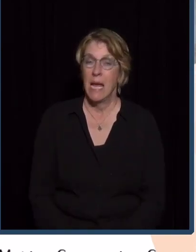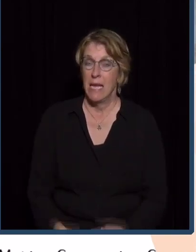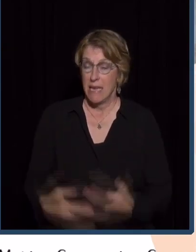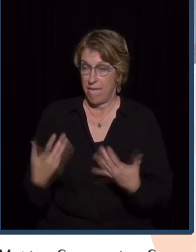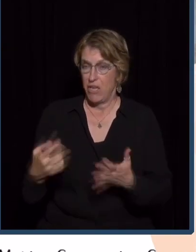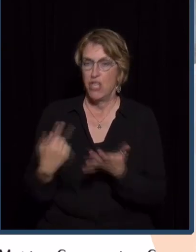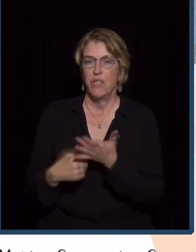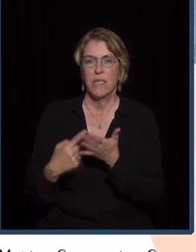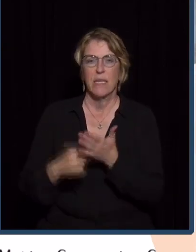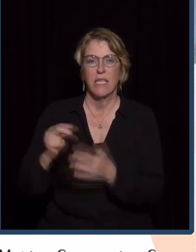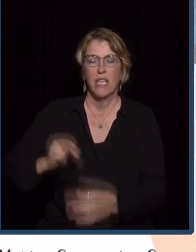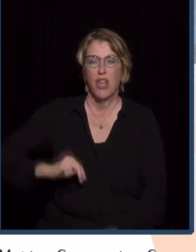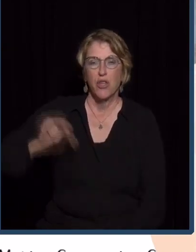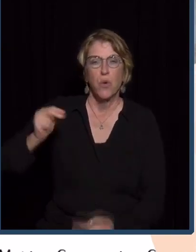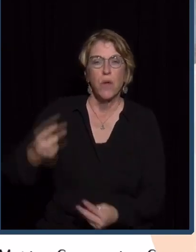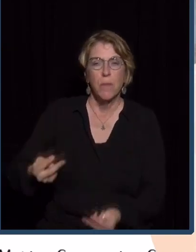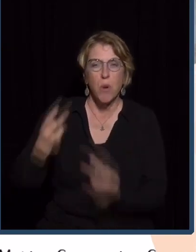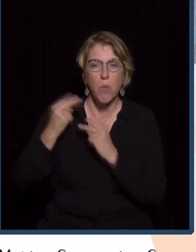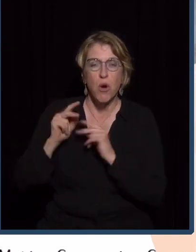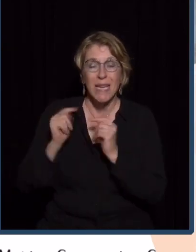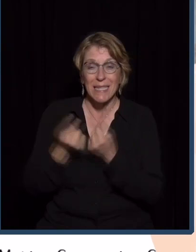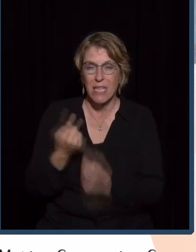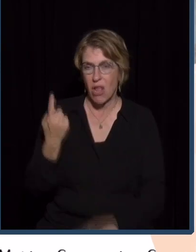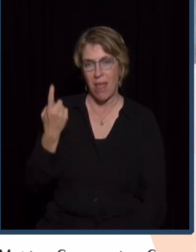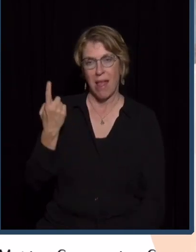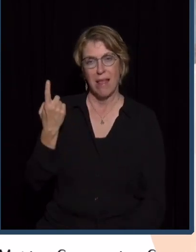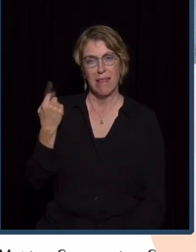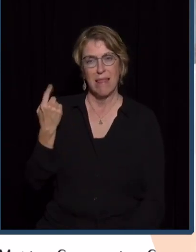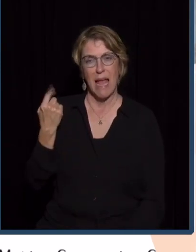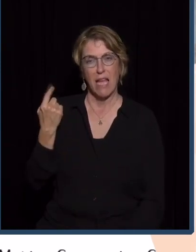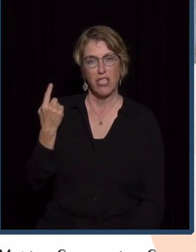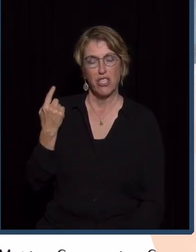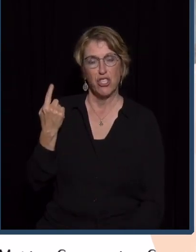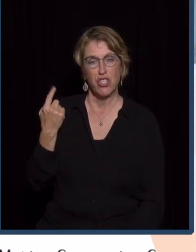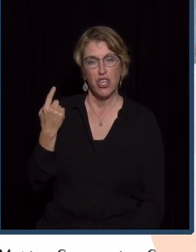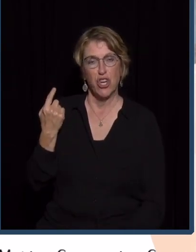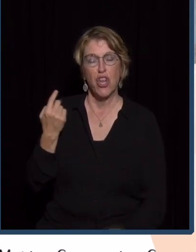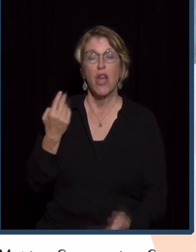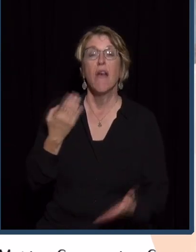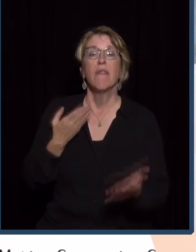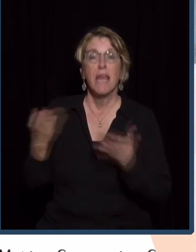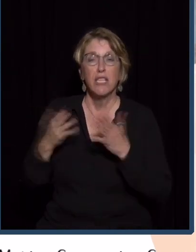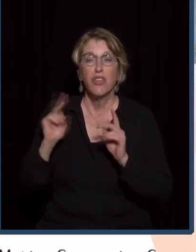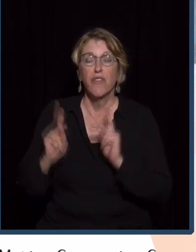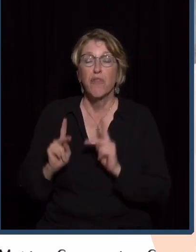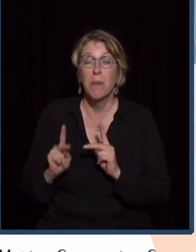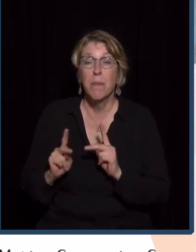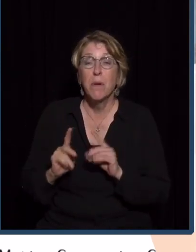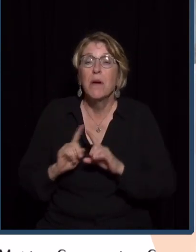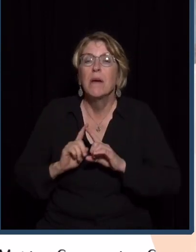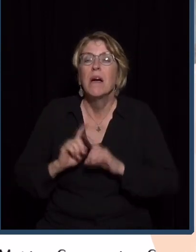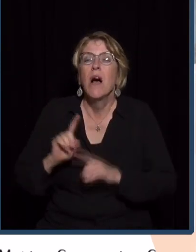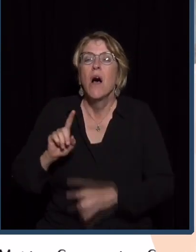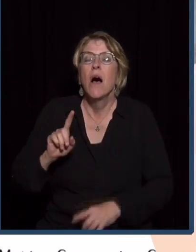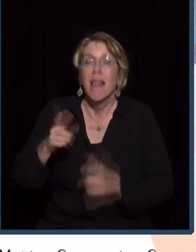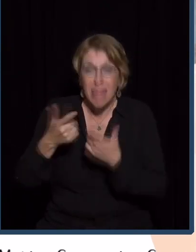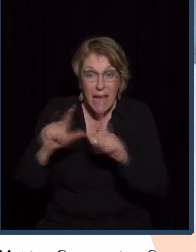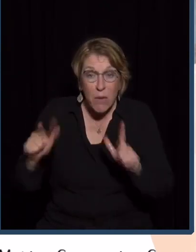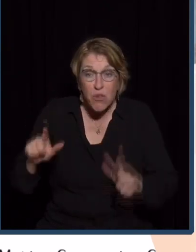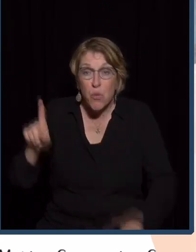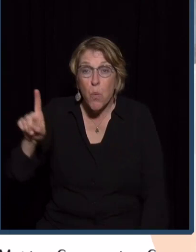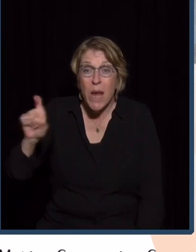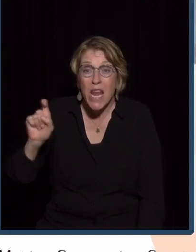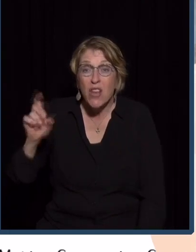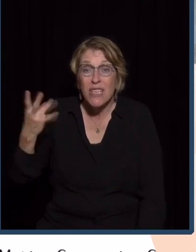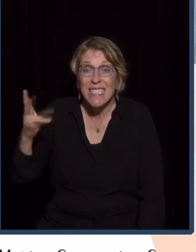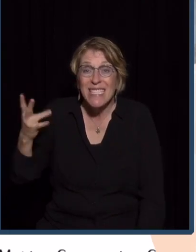North Memorial team, I learned that last year alone, they served people who spoke over 117 different languages. And